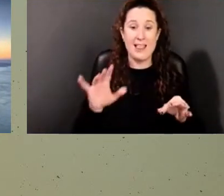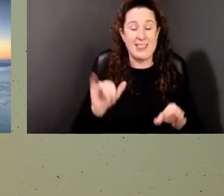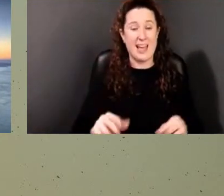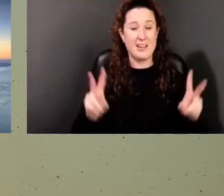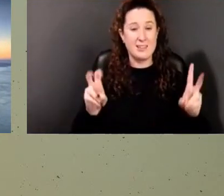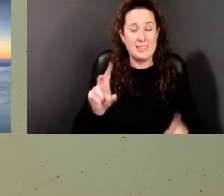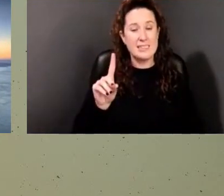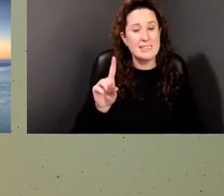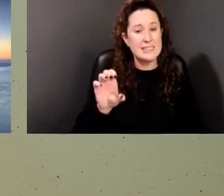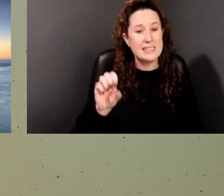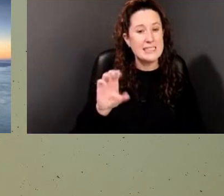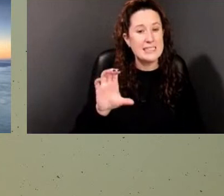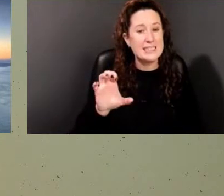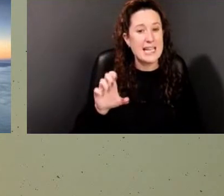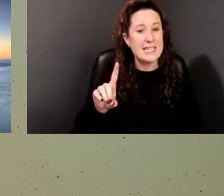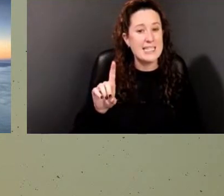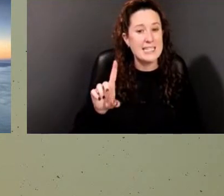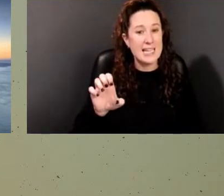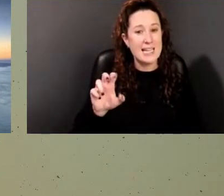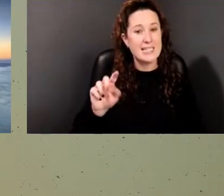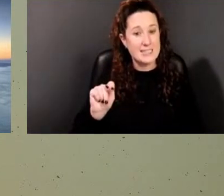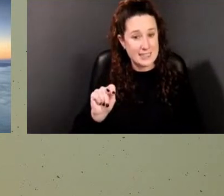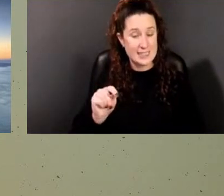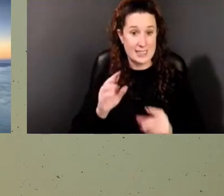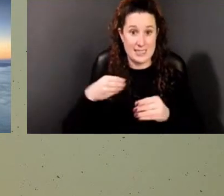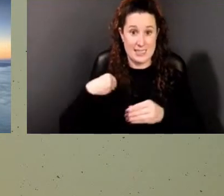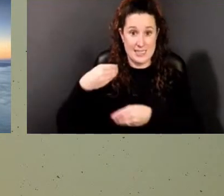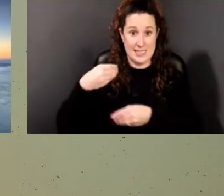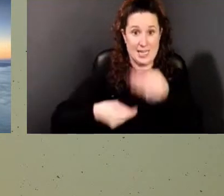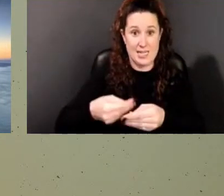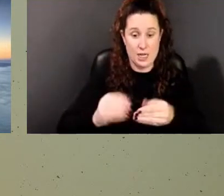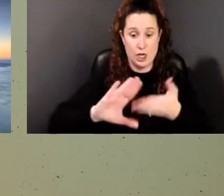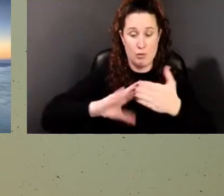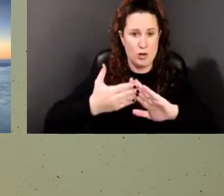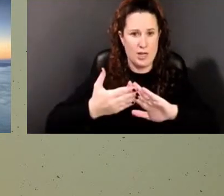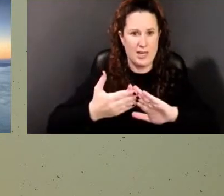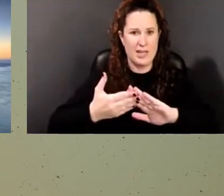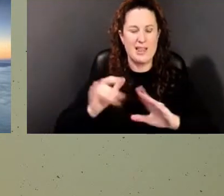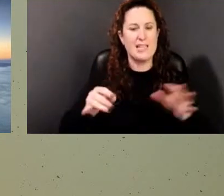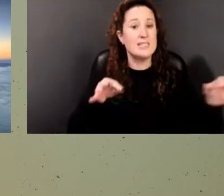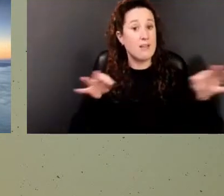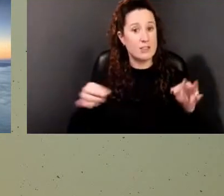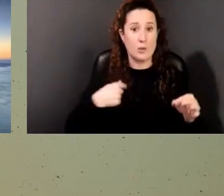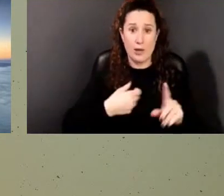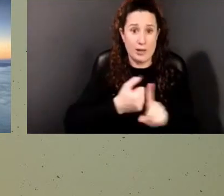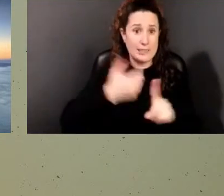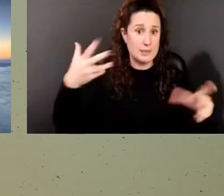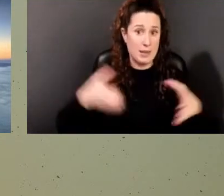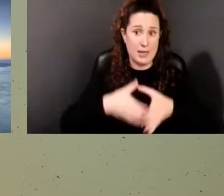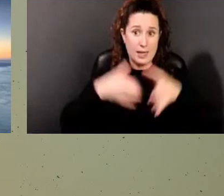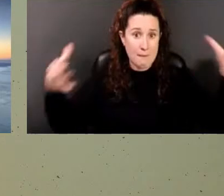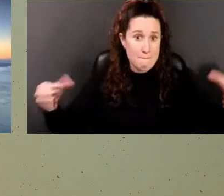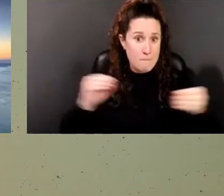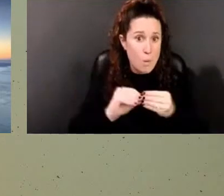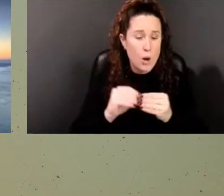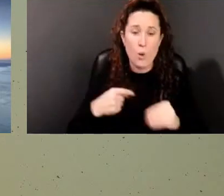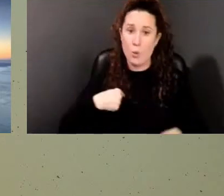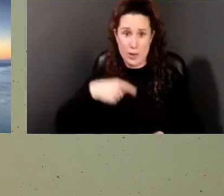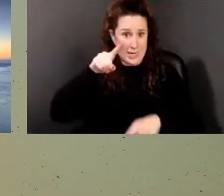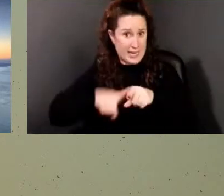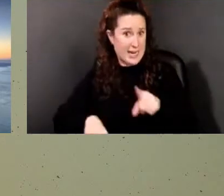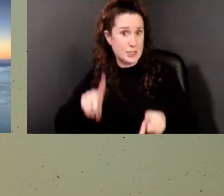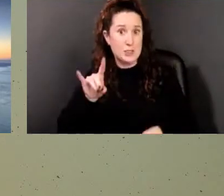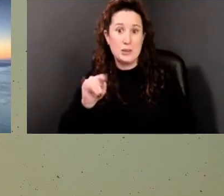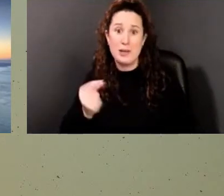is who we're looking for now to help us make these decisions. We can't make them alone. HCA, State of Delaware, does not want to make them alone.